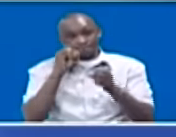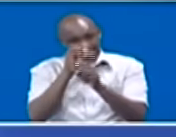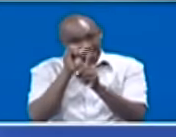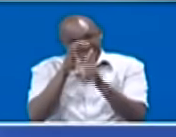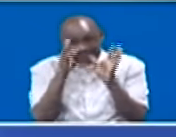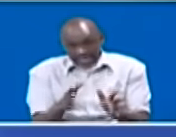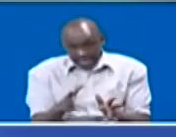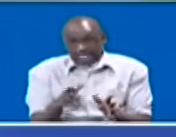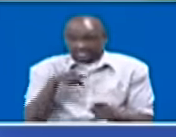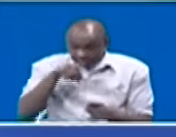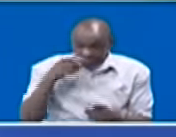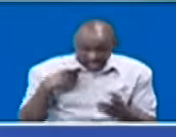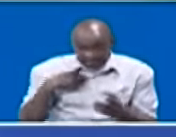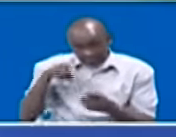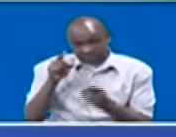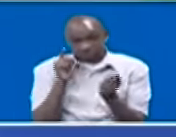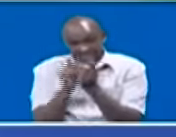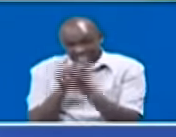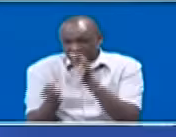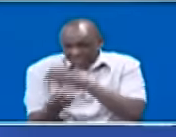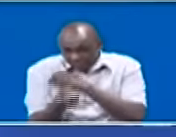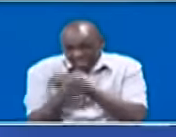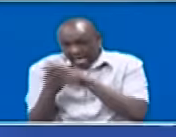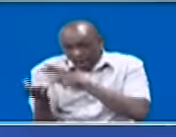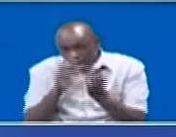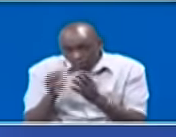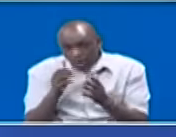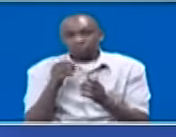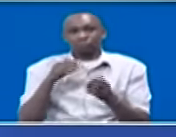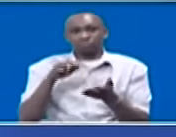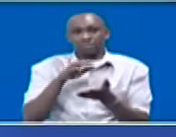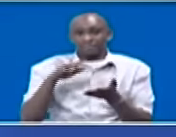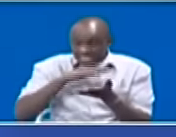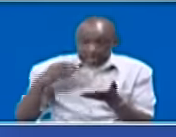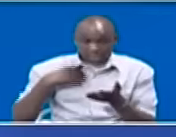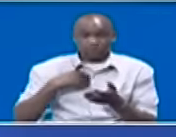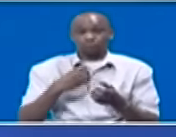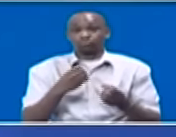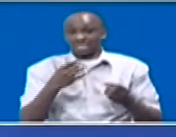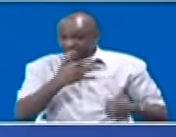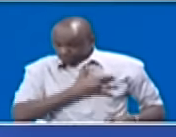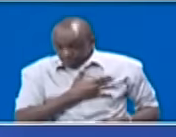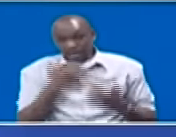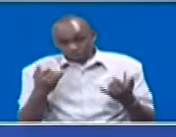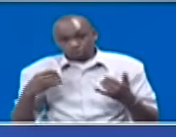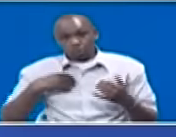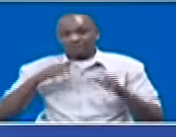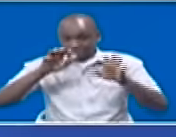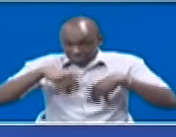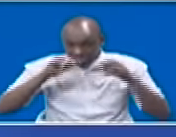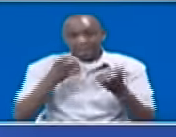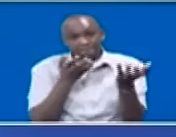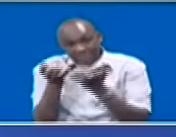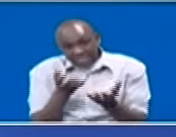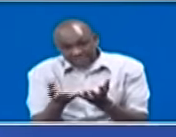mentor, you know, runs a session for 1 hour explaining how did they make it. I'm here basically to inspire youth to get into agribusiness because